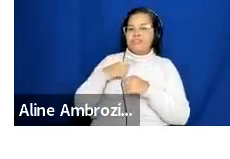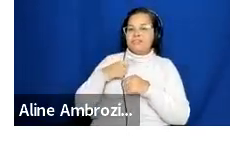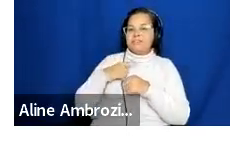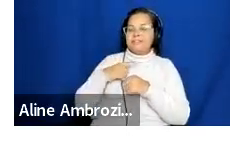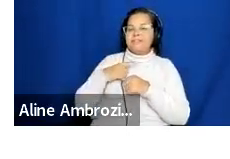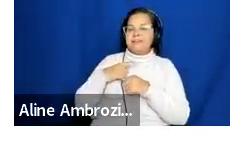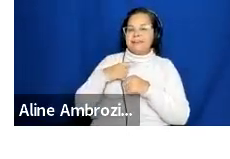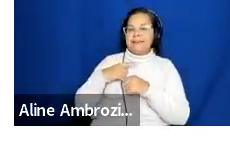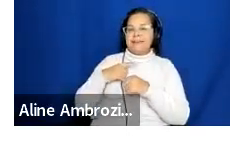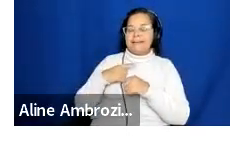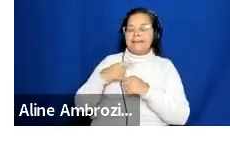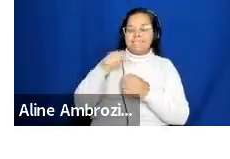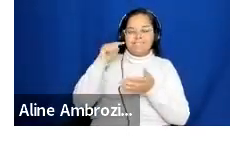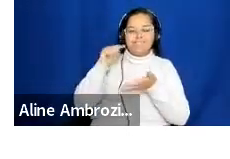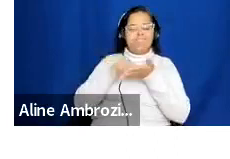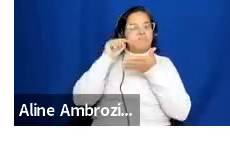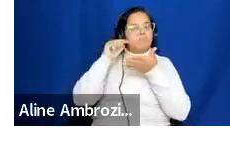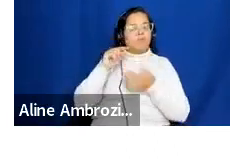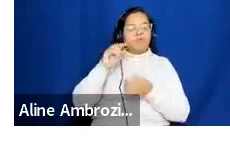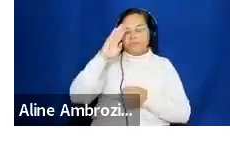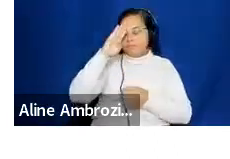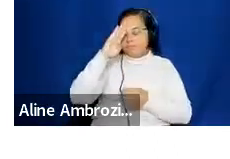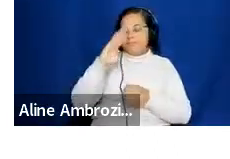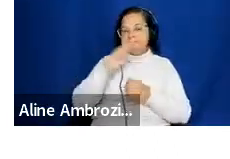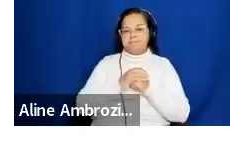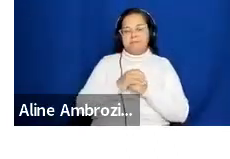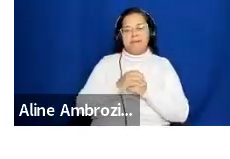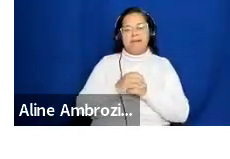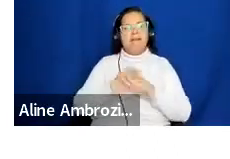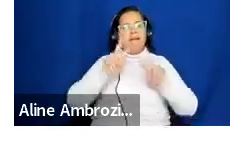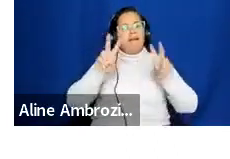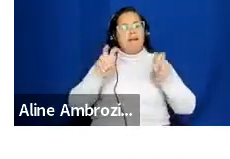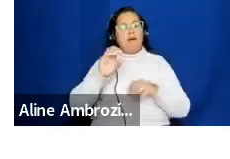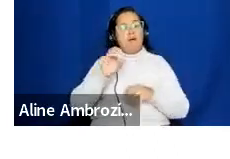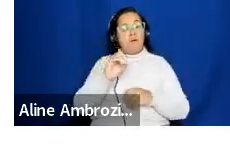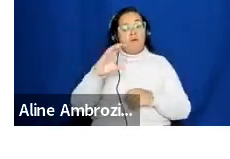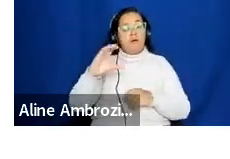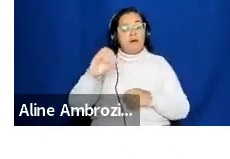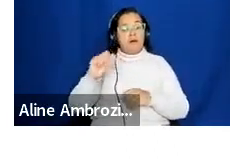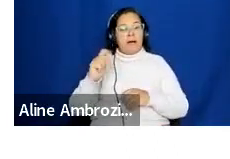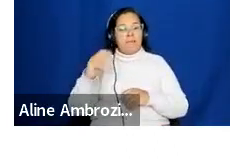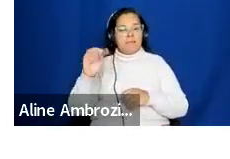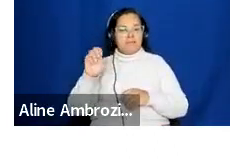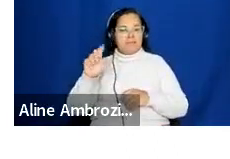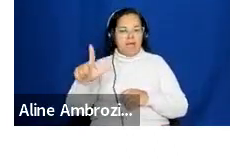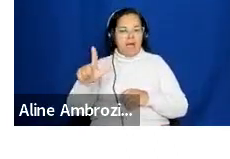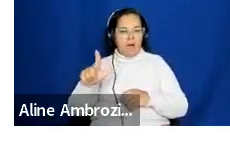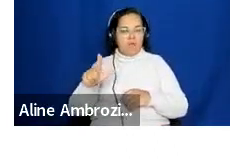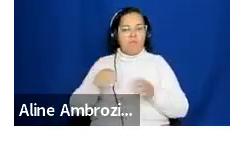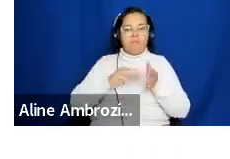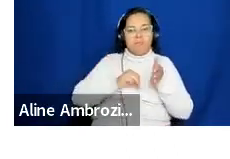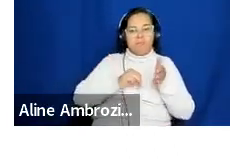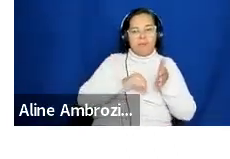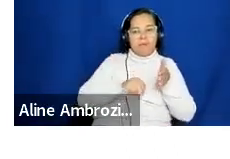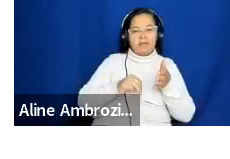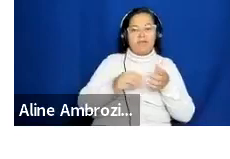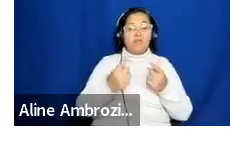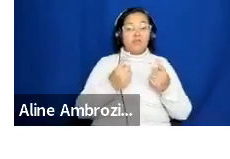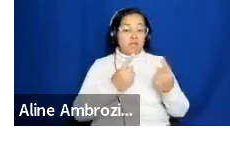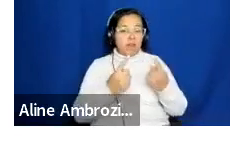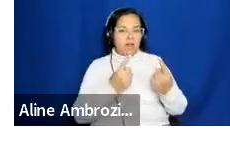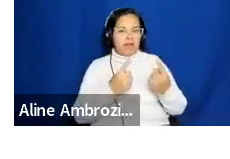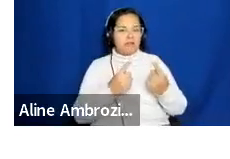specifically the dialectical method and germ cell methodology, which Marx himself discusses. So I thought we'd